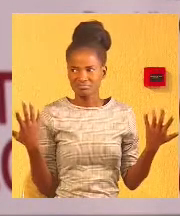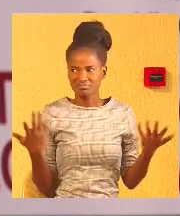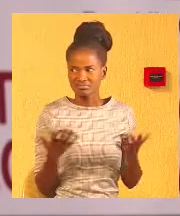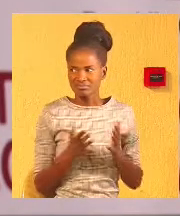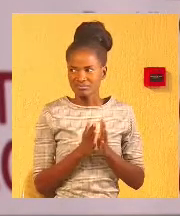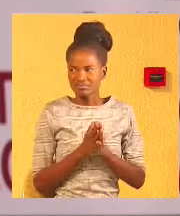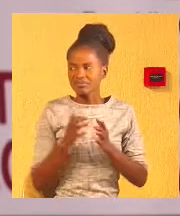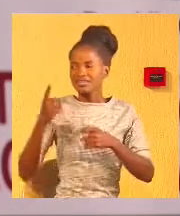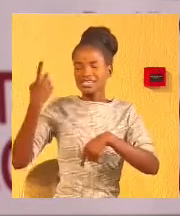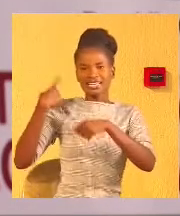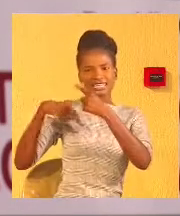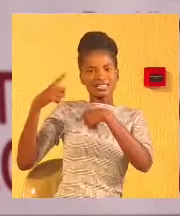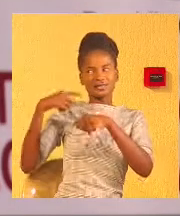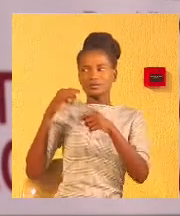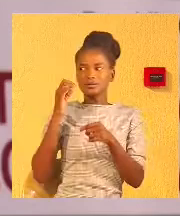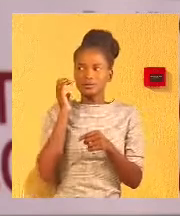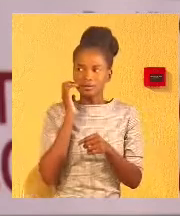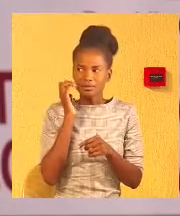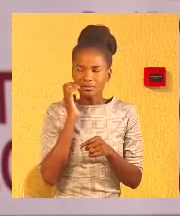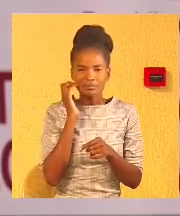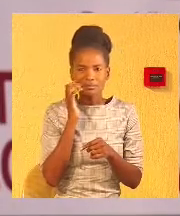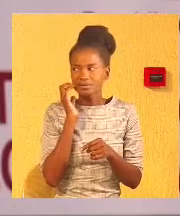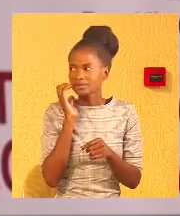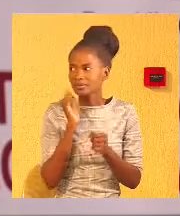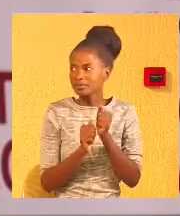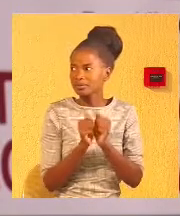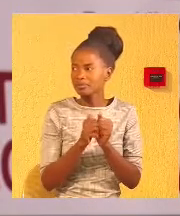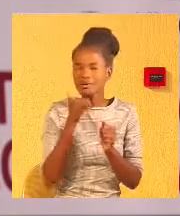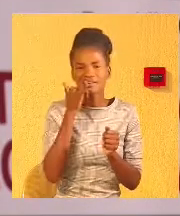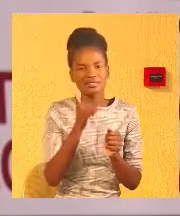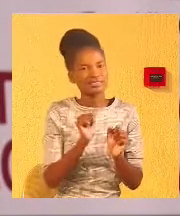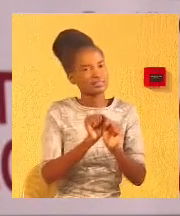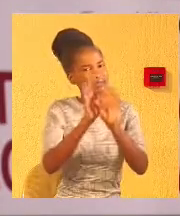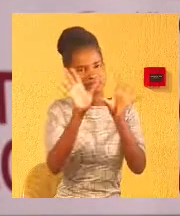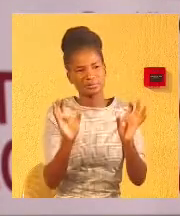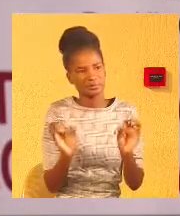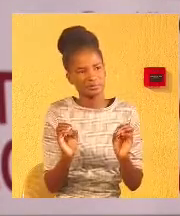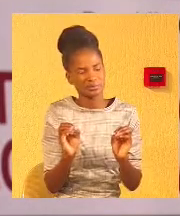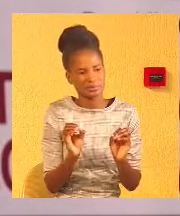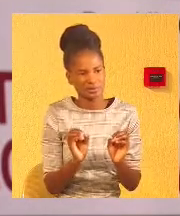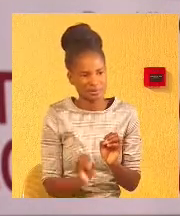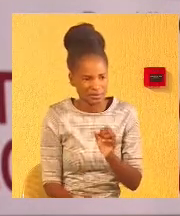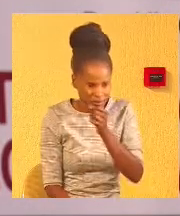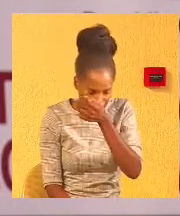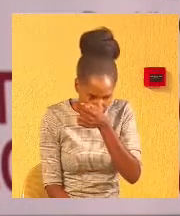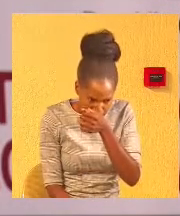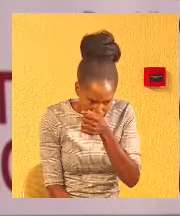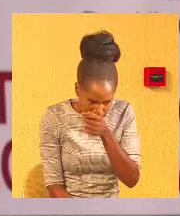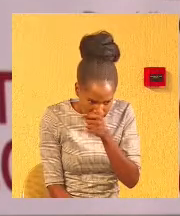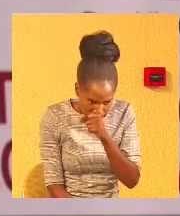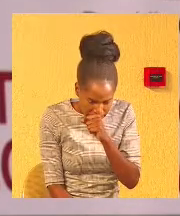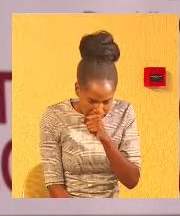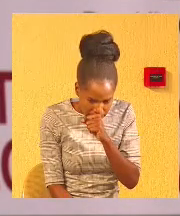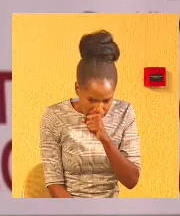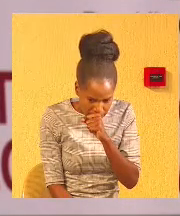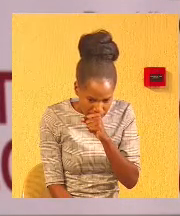If you could just repeat that, I apologize, the sound is not so well. Could you just repeat that question? When